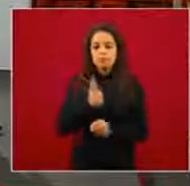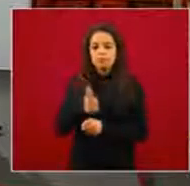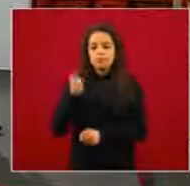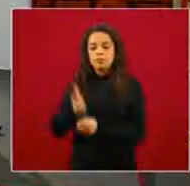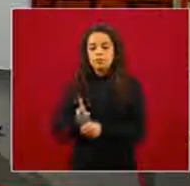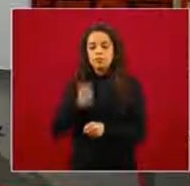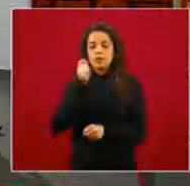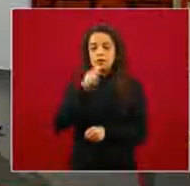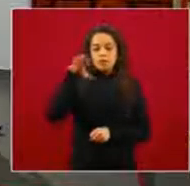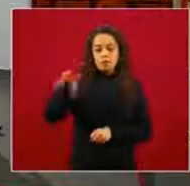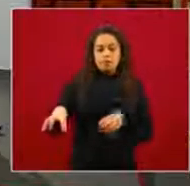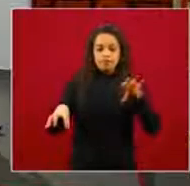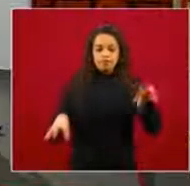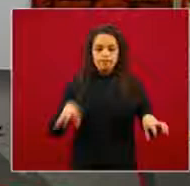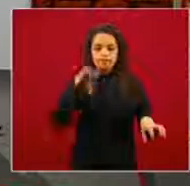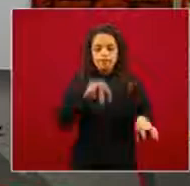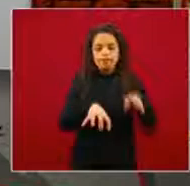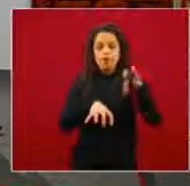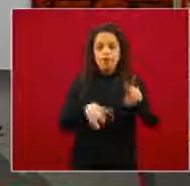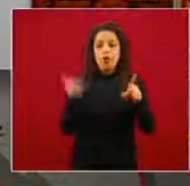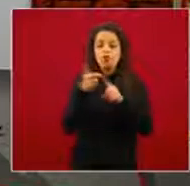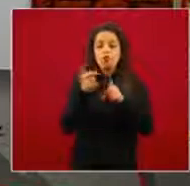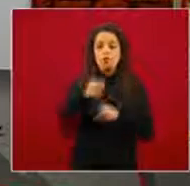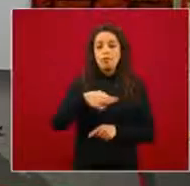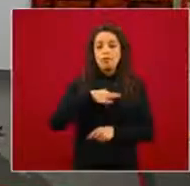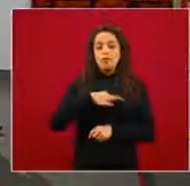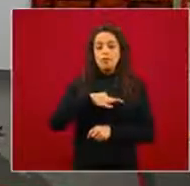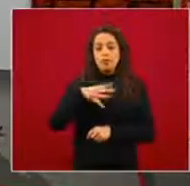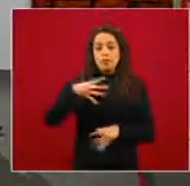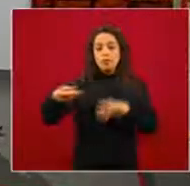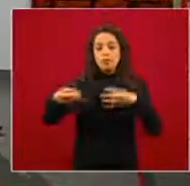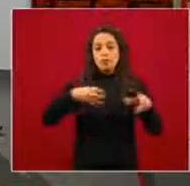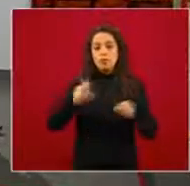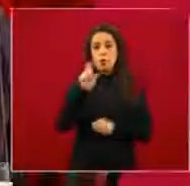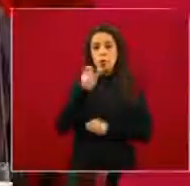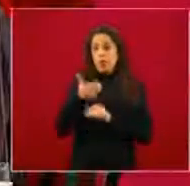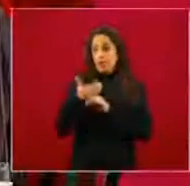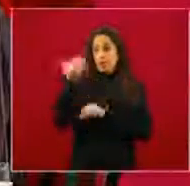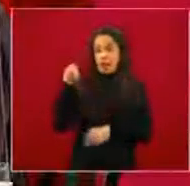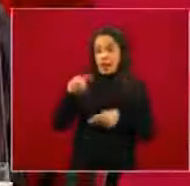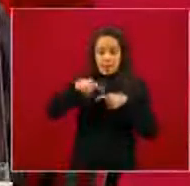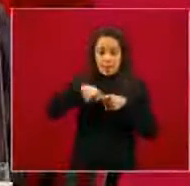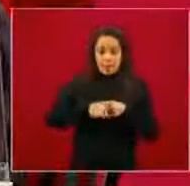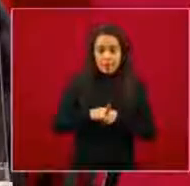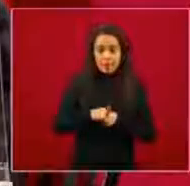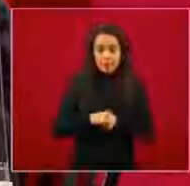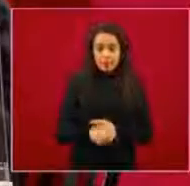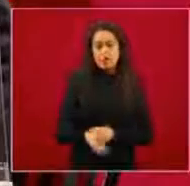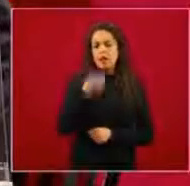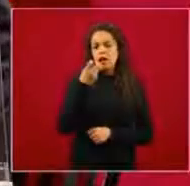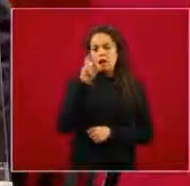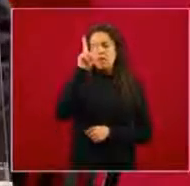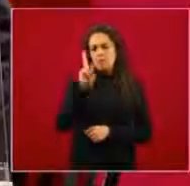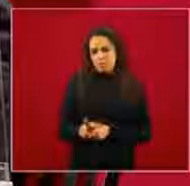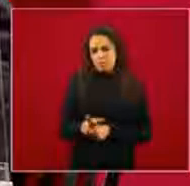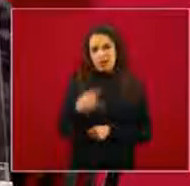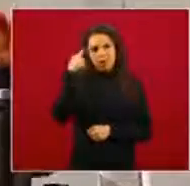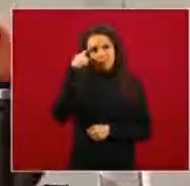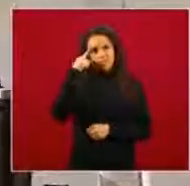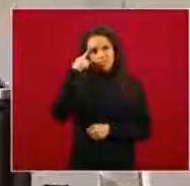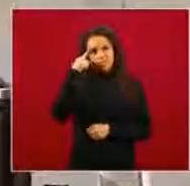be able to identify the focalized patterns of the pandemic from the beginning. Truth be told, we